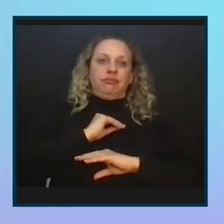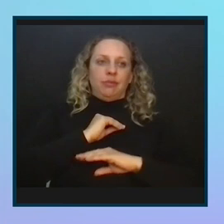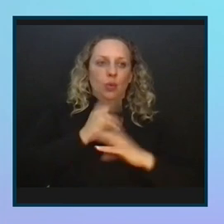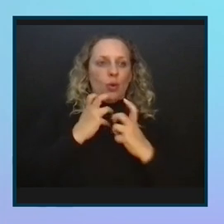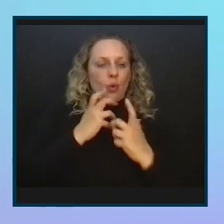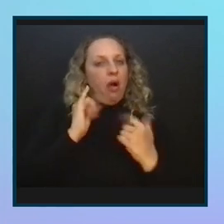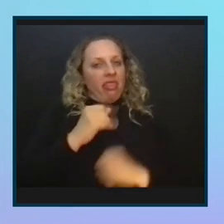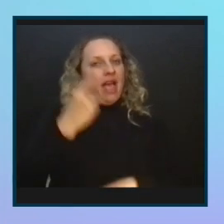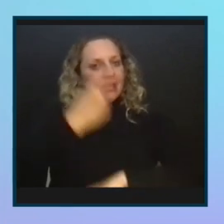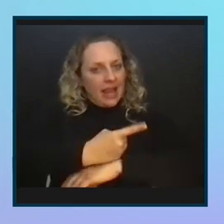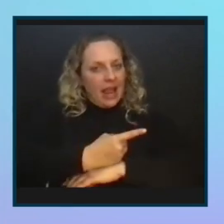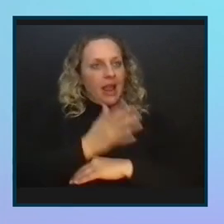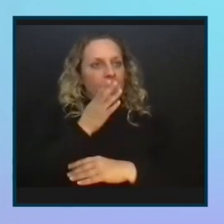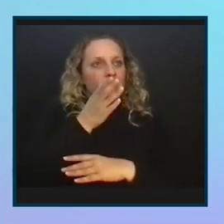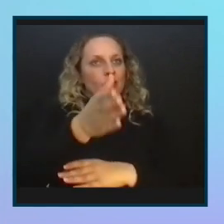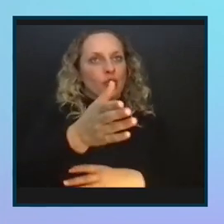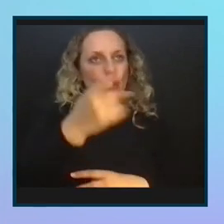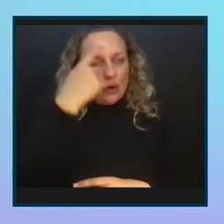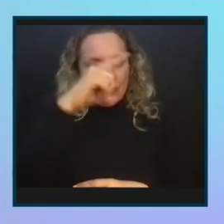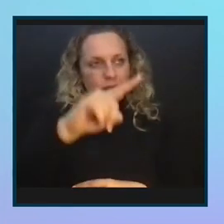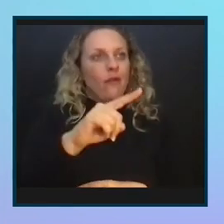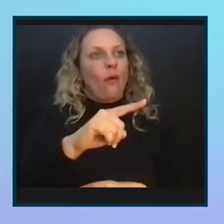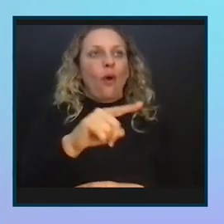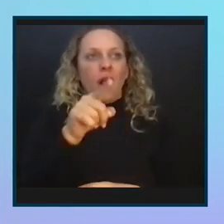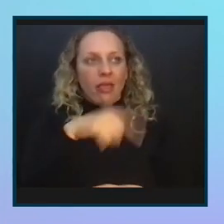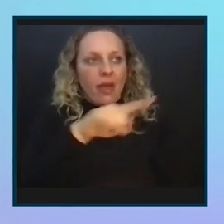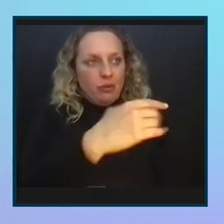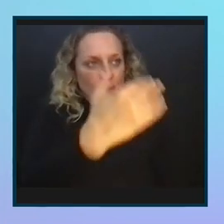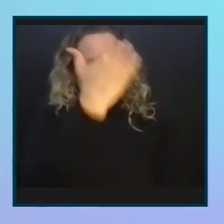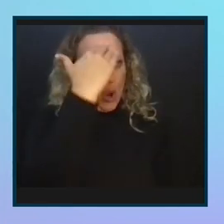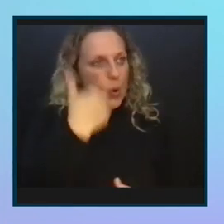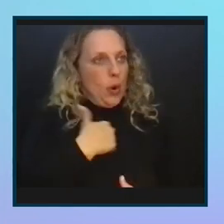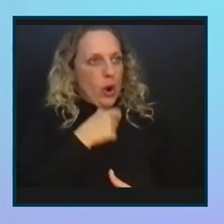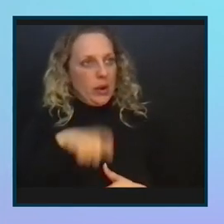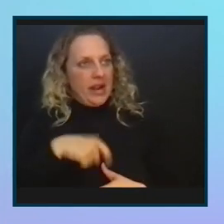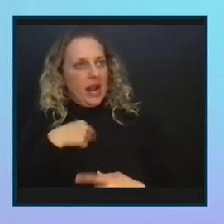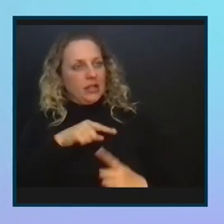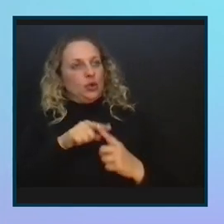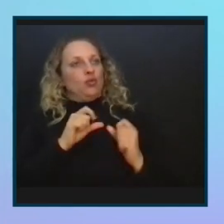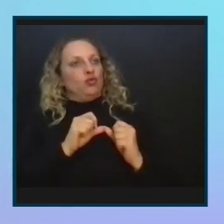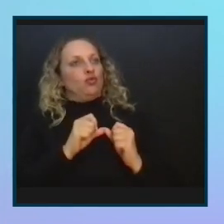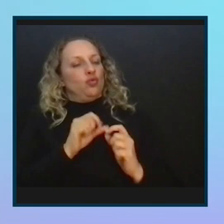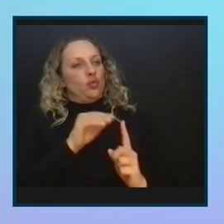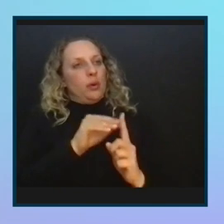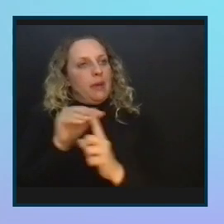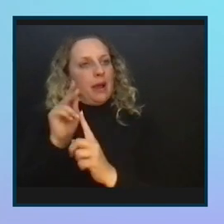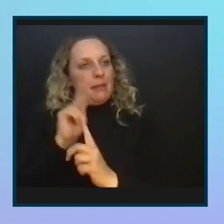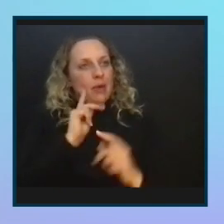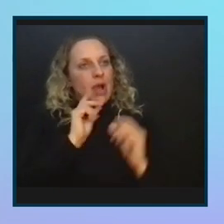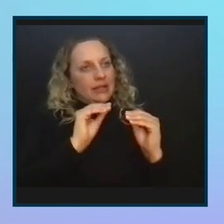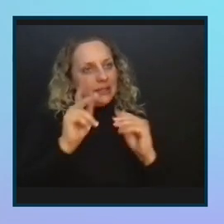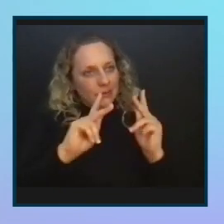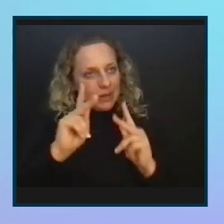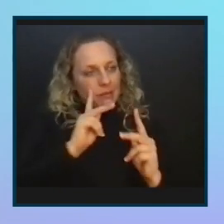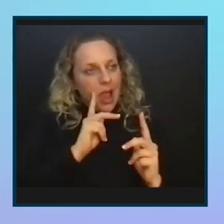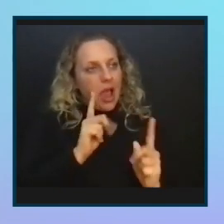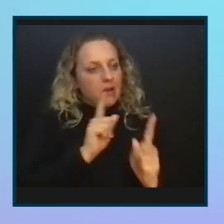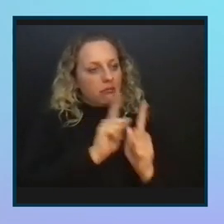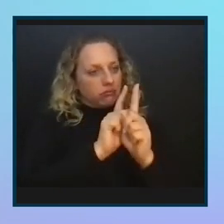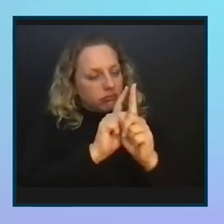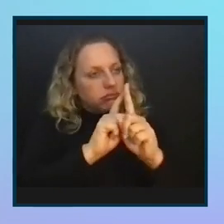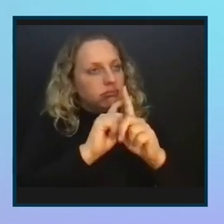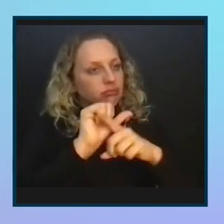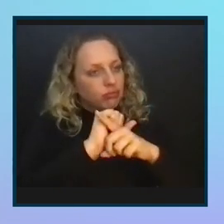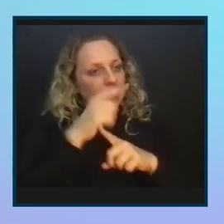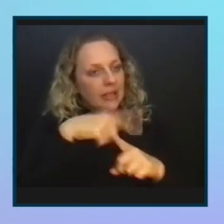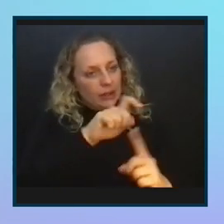because at the end of the day, it's best for our users. And so we are working to constantly remind people these things and teach people and coach them. These are the